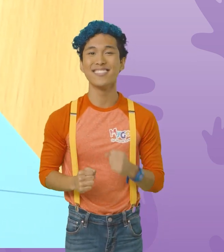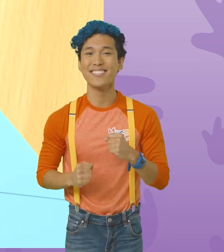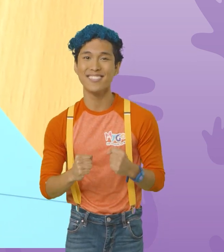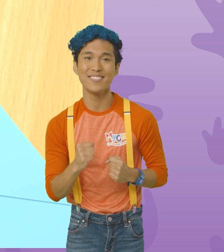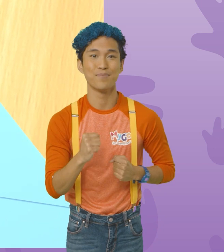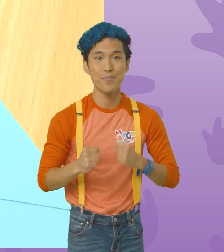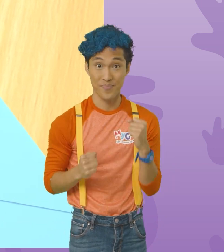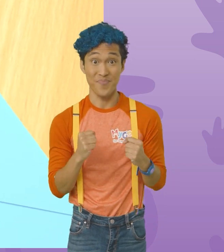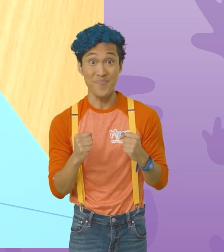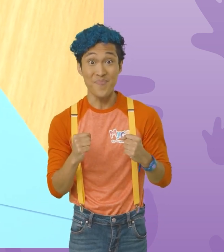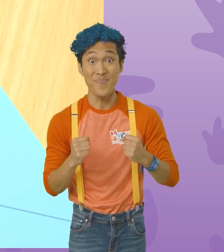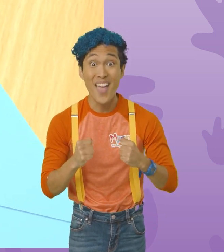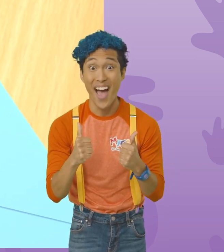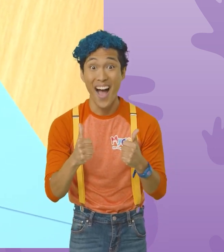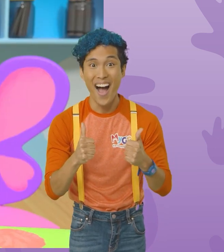3.